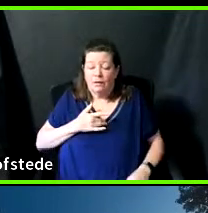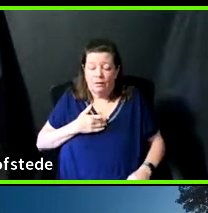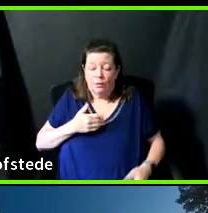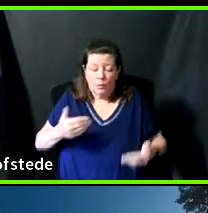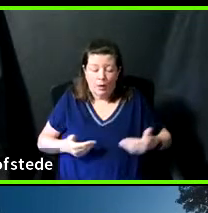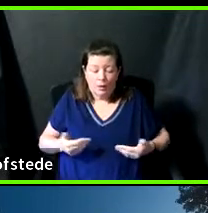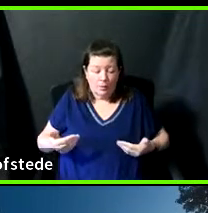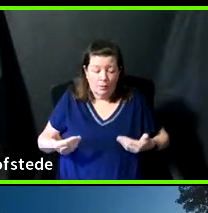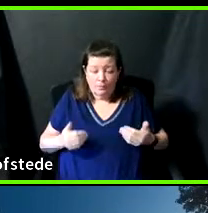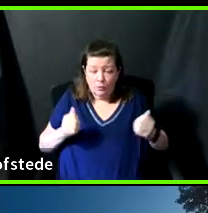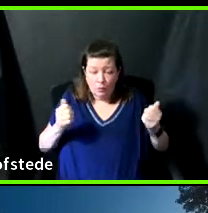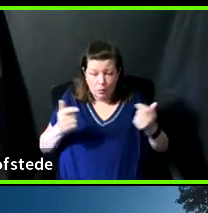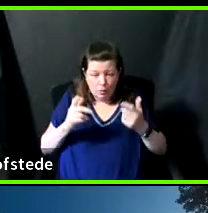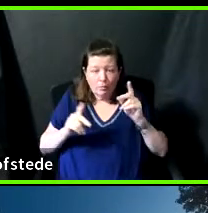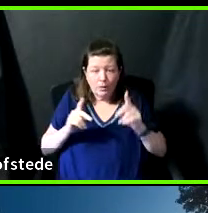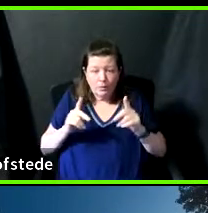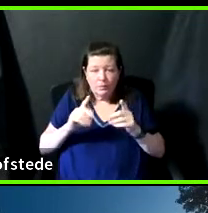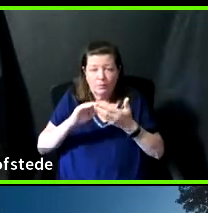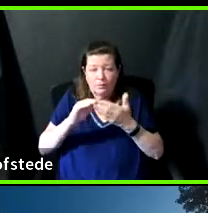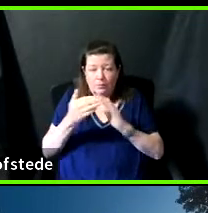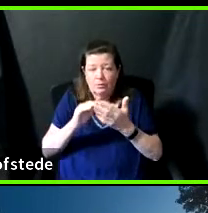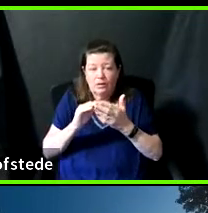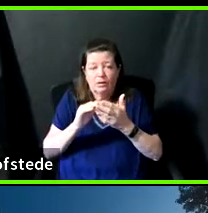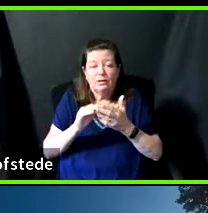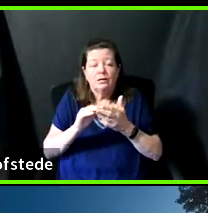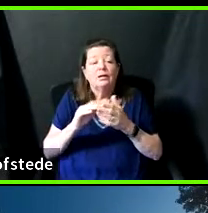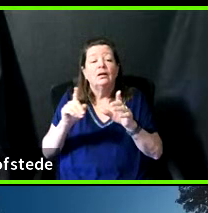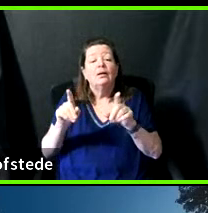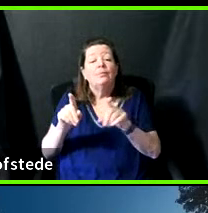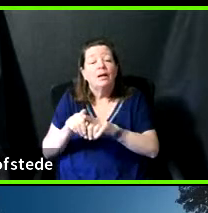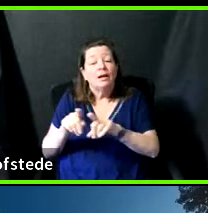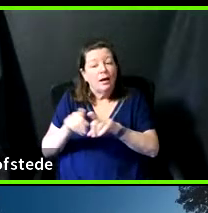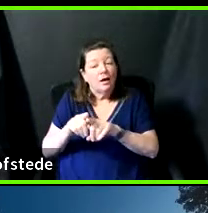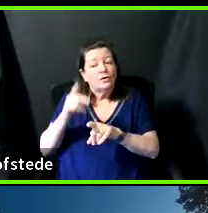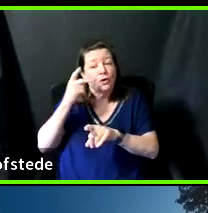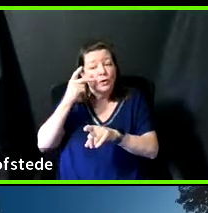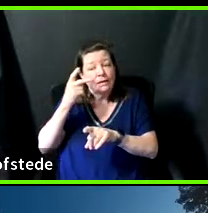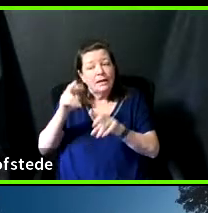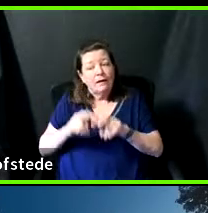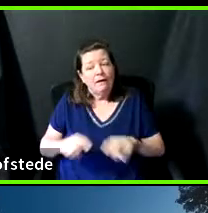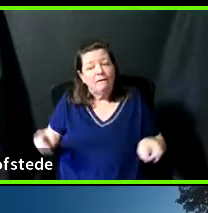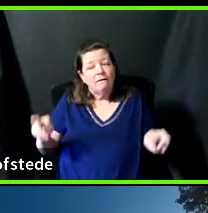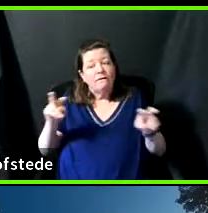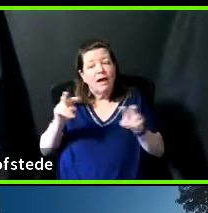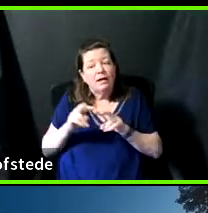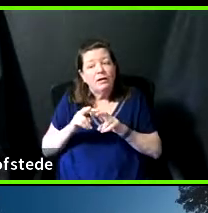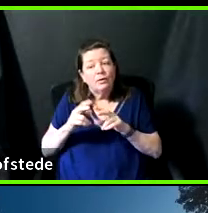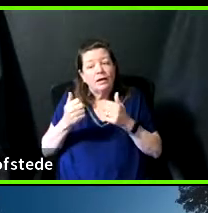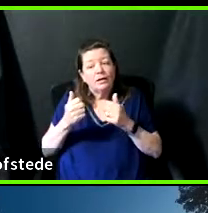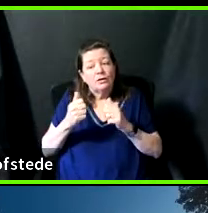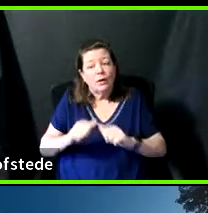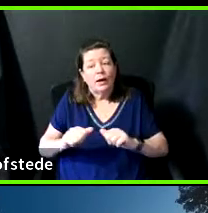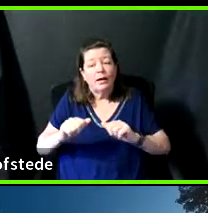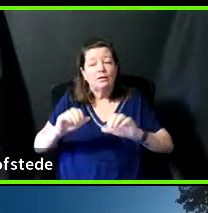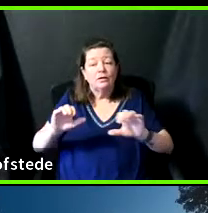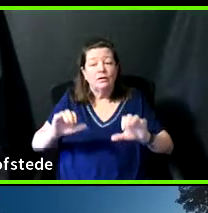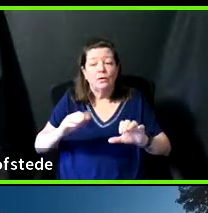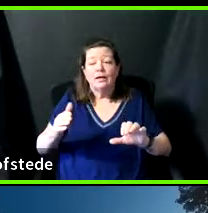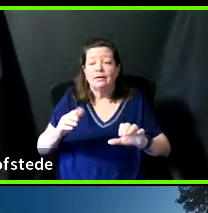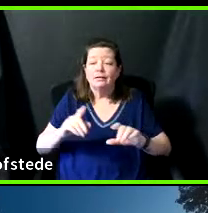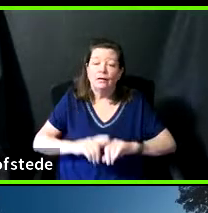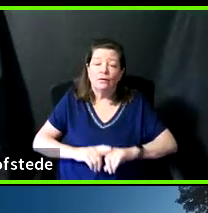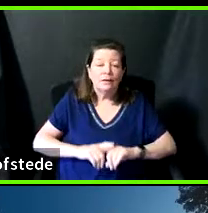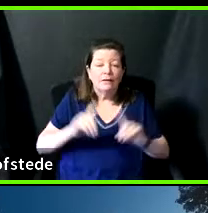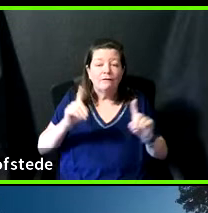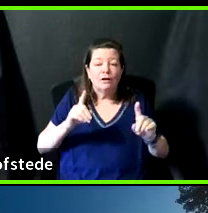of the community. I also see a value in trying to do things that are different and exciting